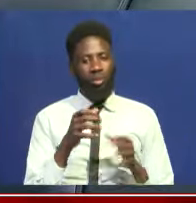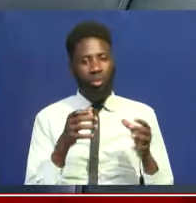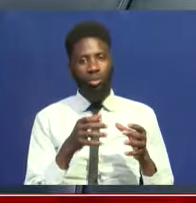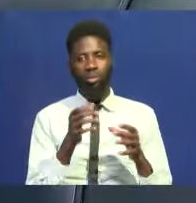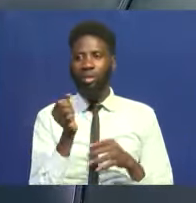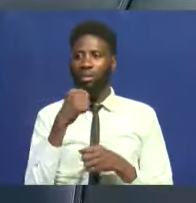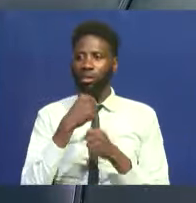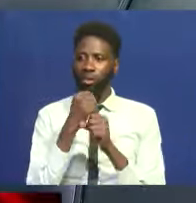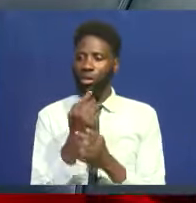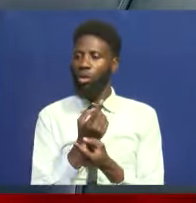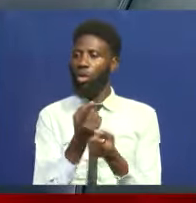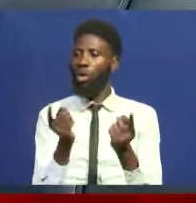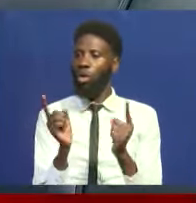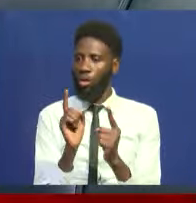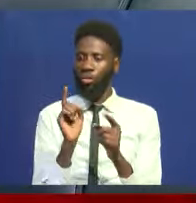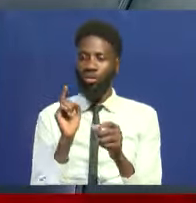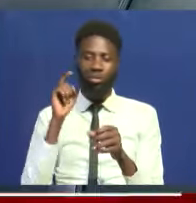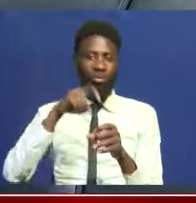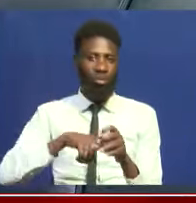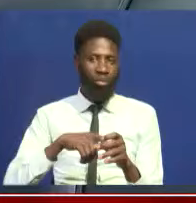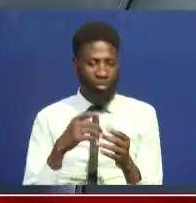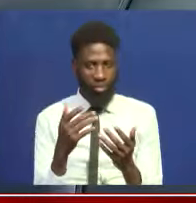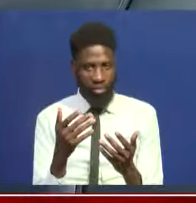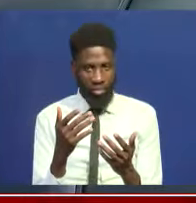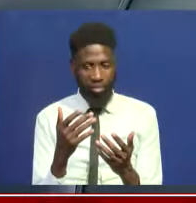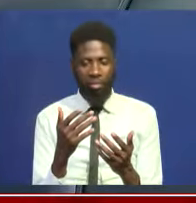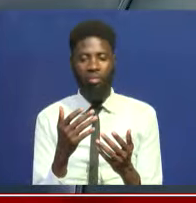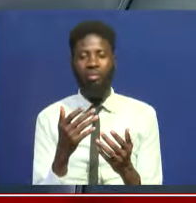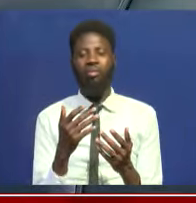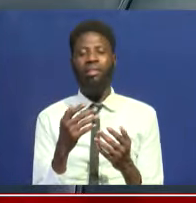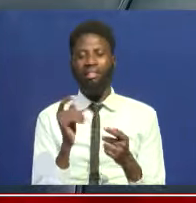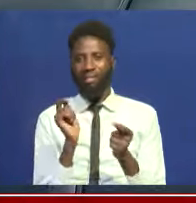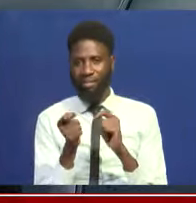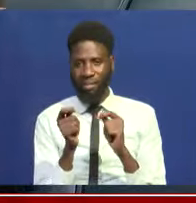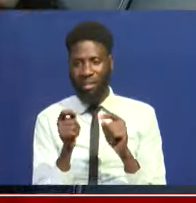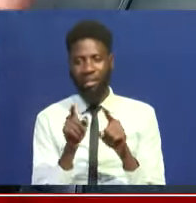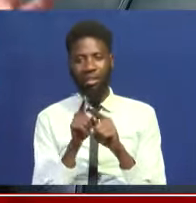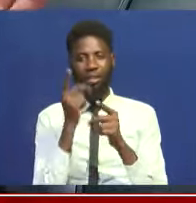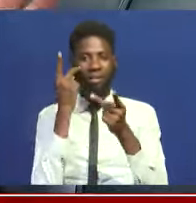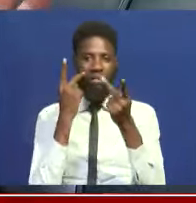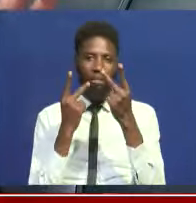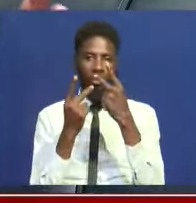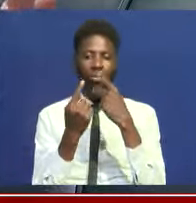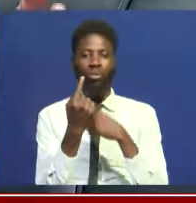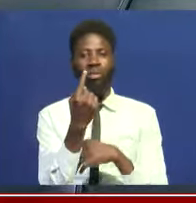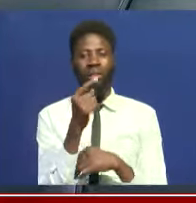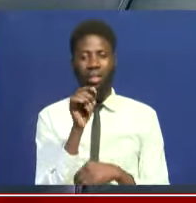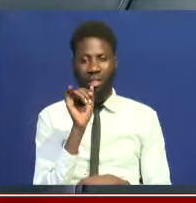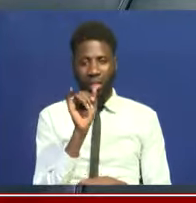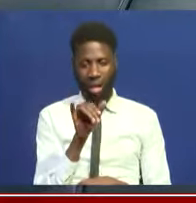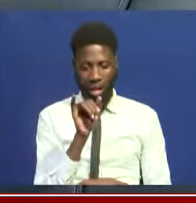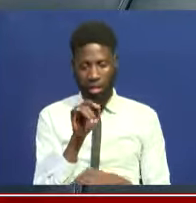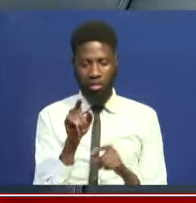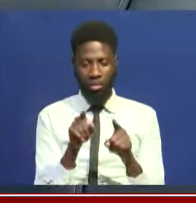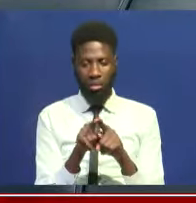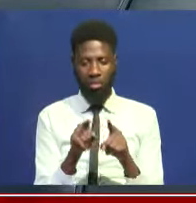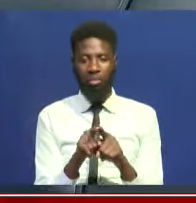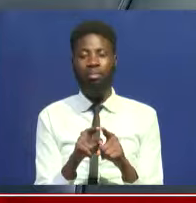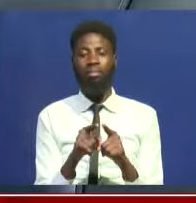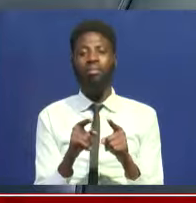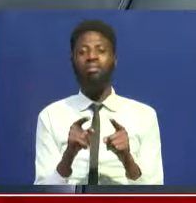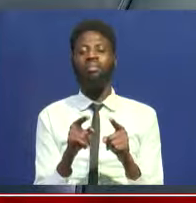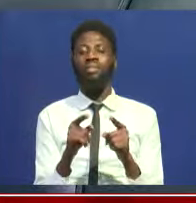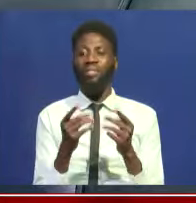the table, making some adjustments and having a common vision. That's sort of the macro part of it. Then you